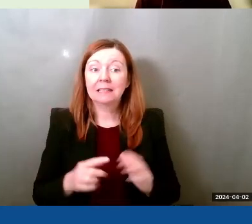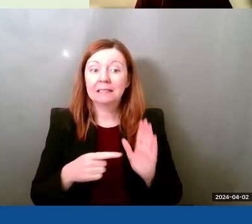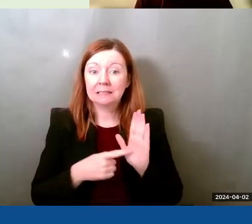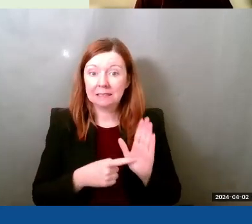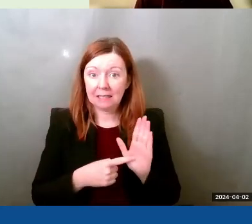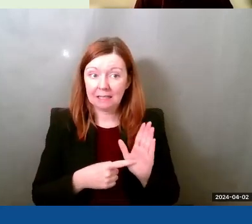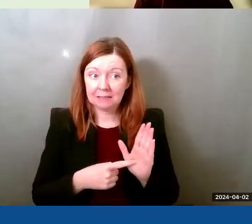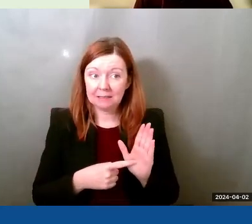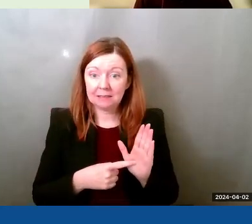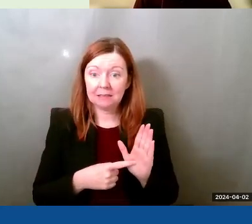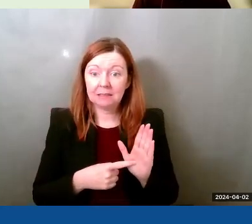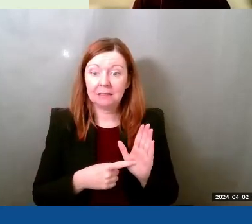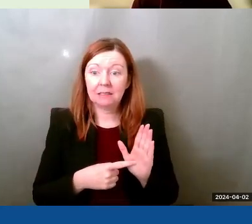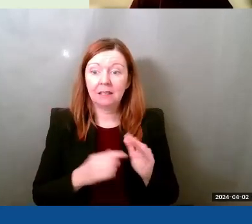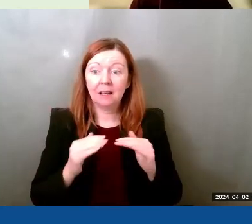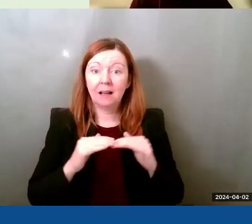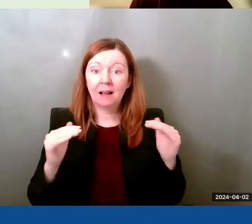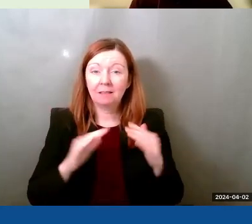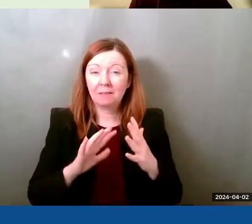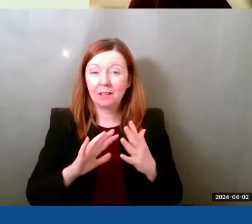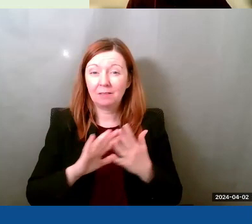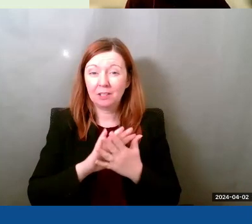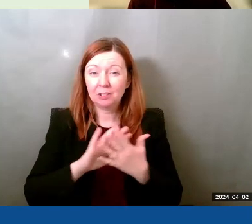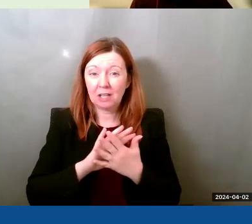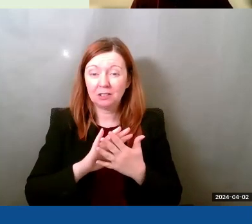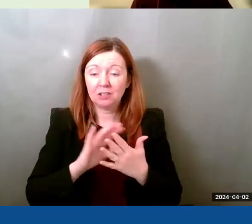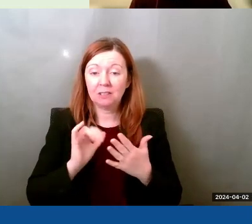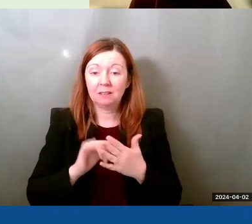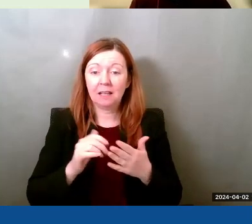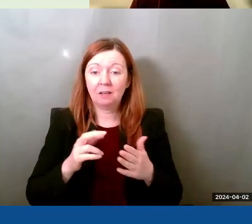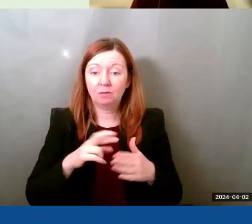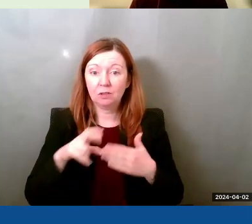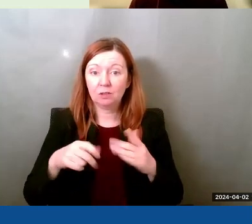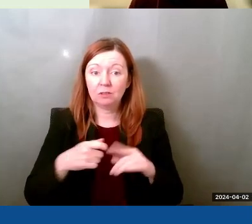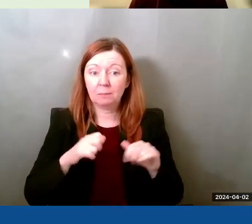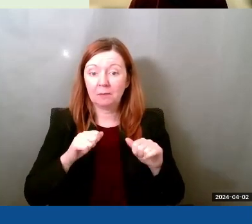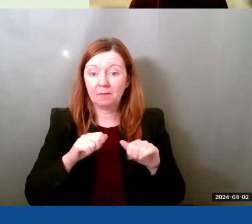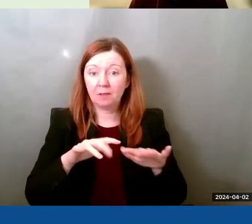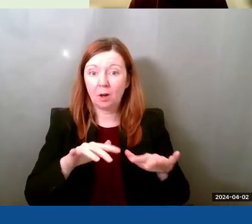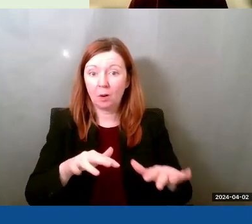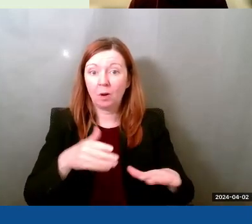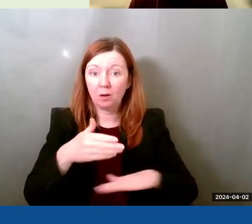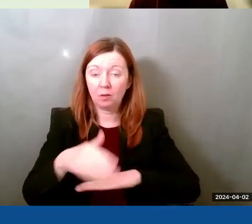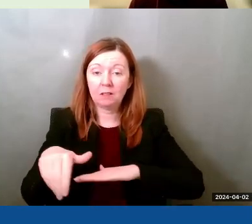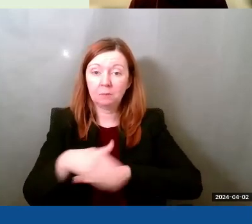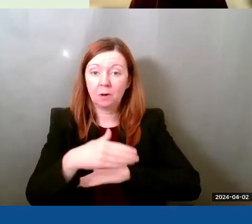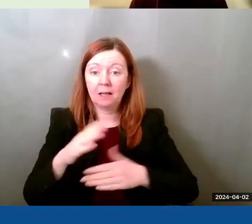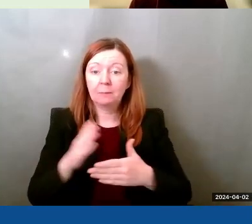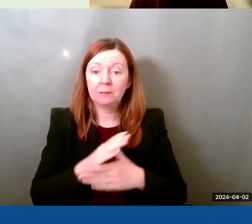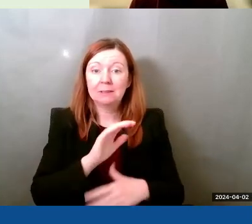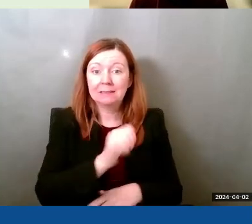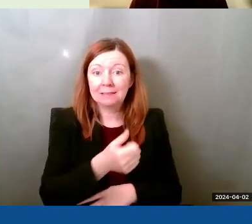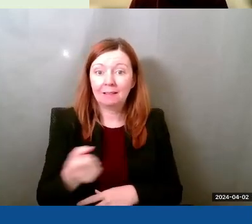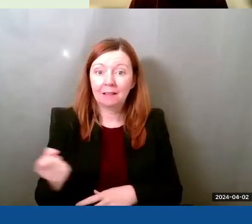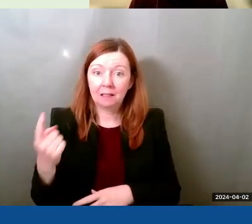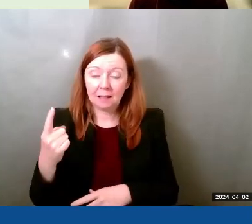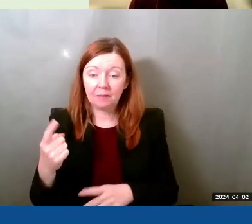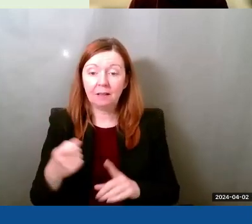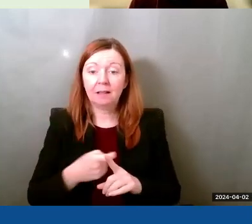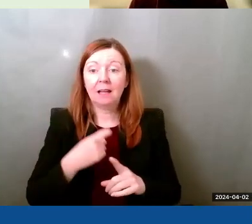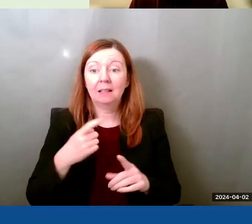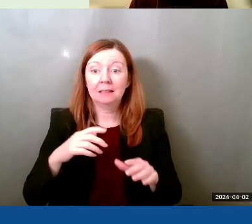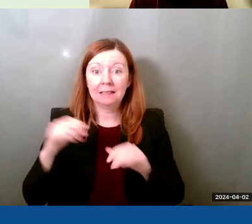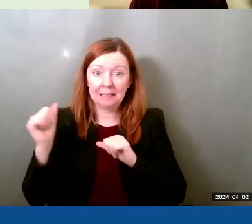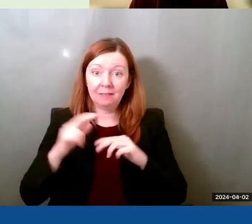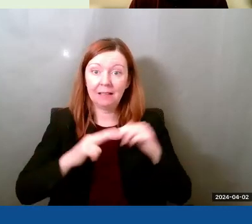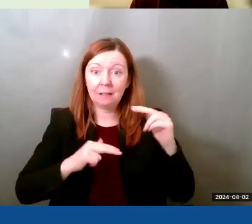indicate a level of congestion that results from the flows moving across Market Street between 10th and 11th and the flows coming out of the building,